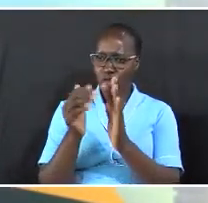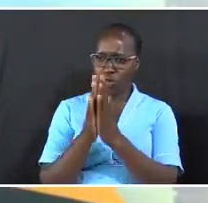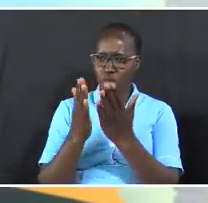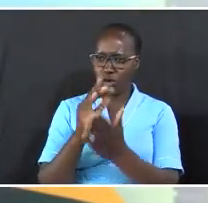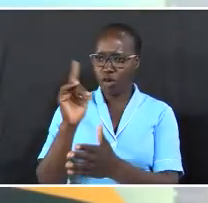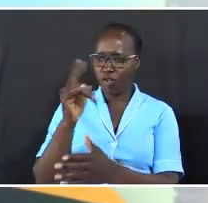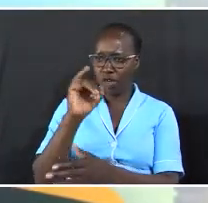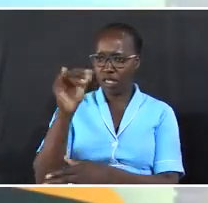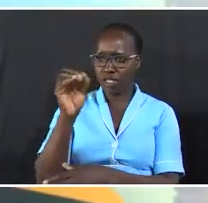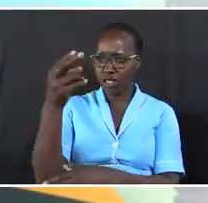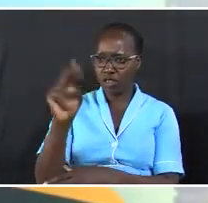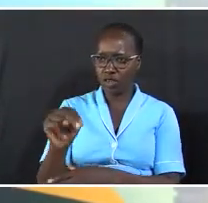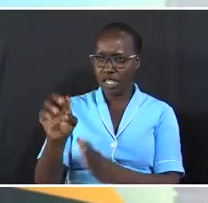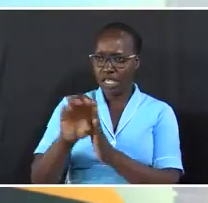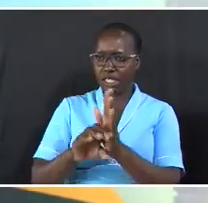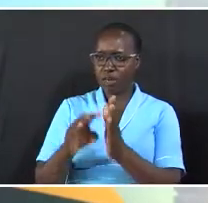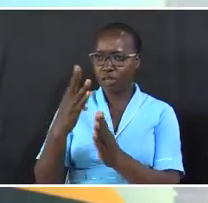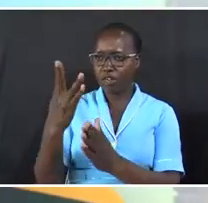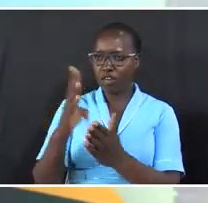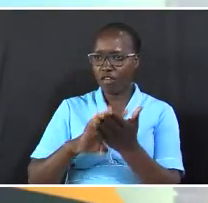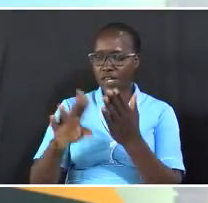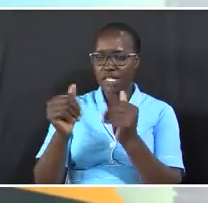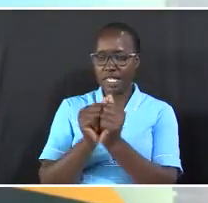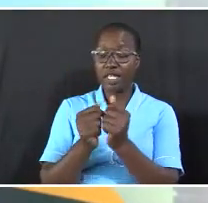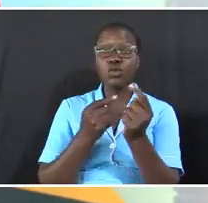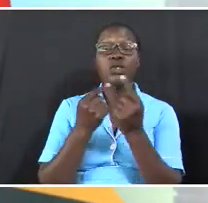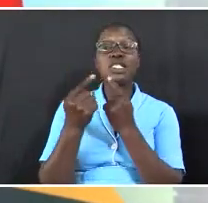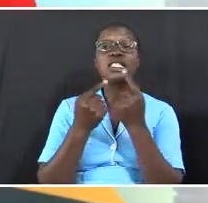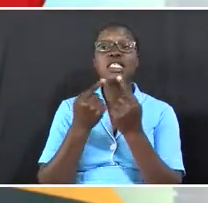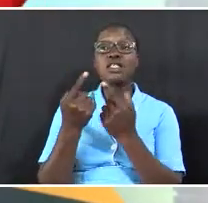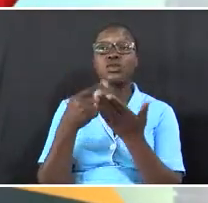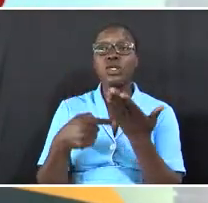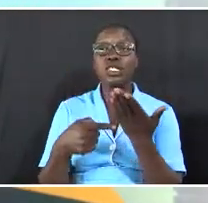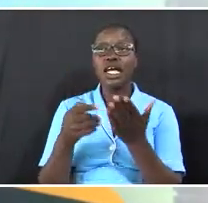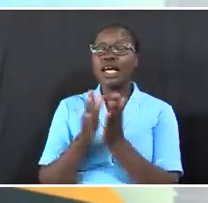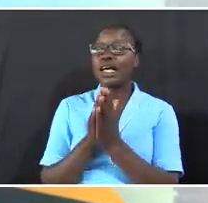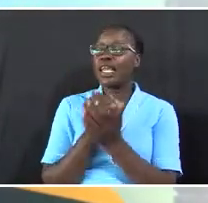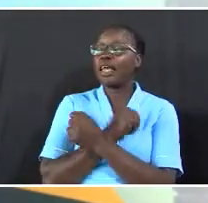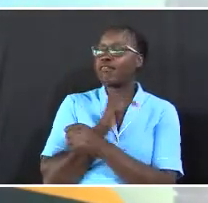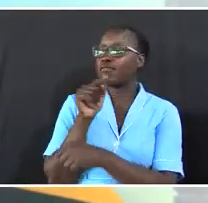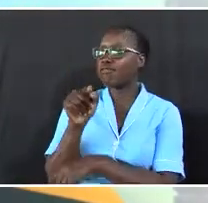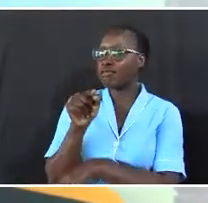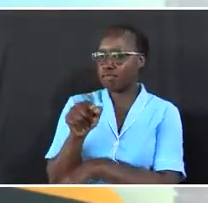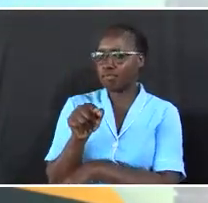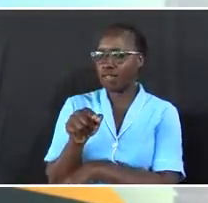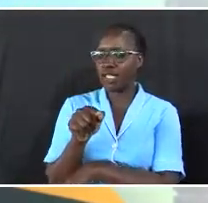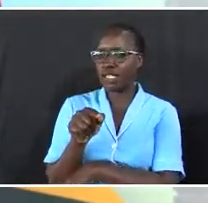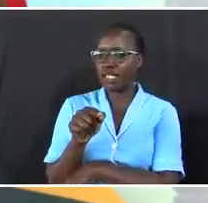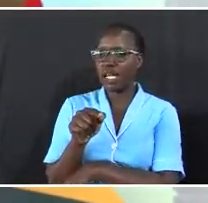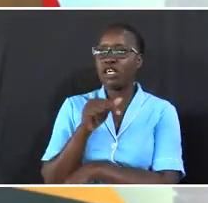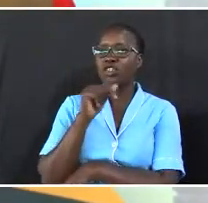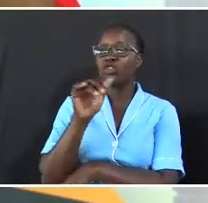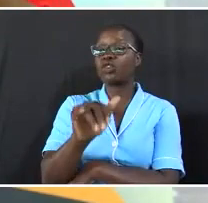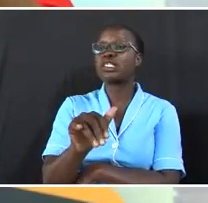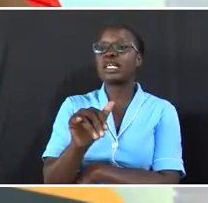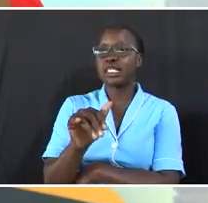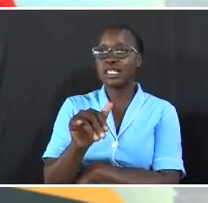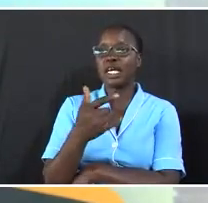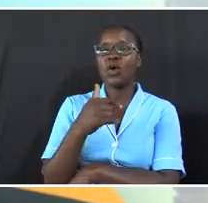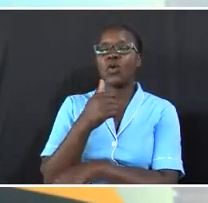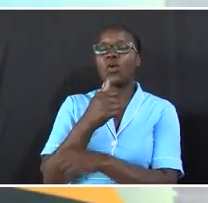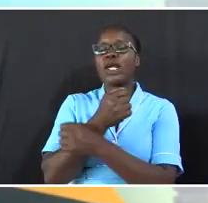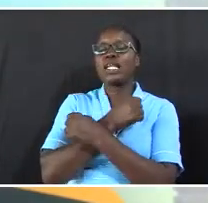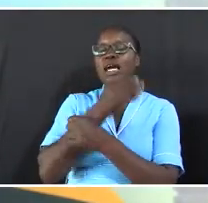of 1 John chapter 4 and verse 10, which says that this love, not that we